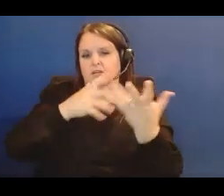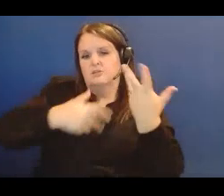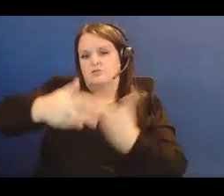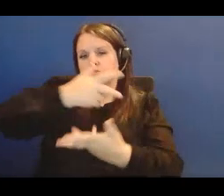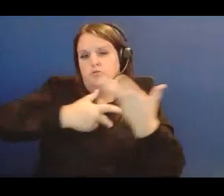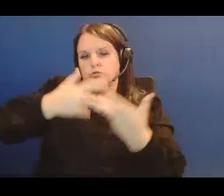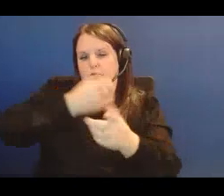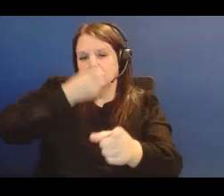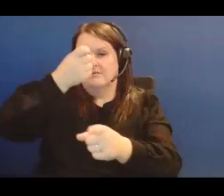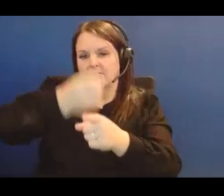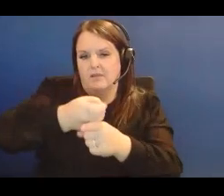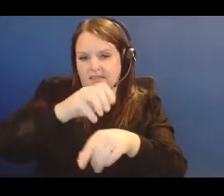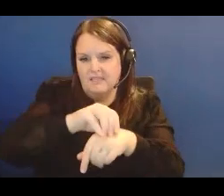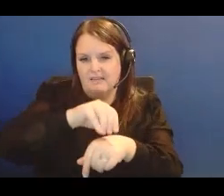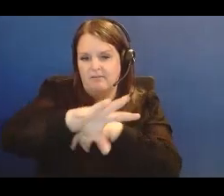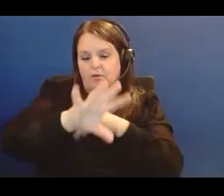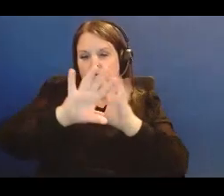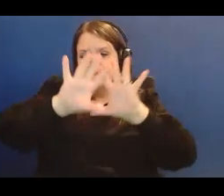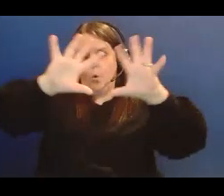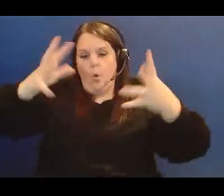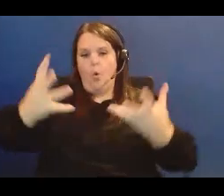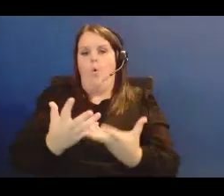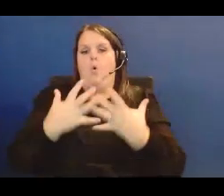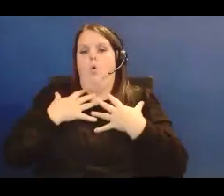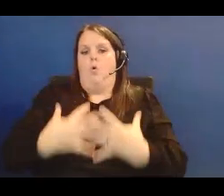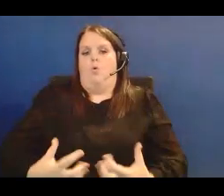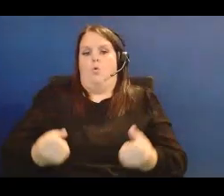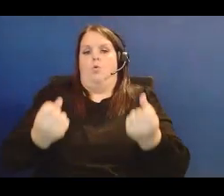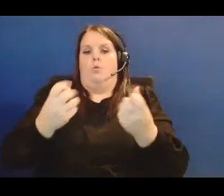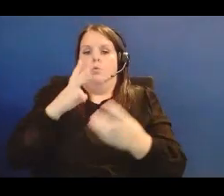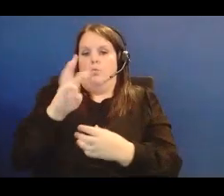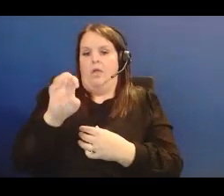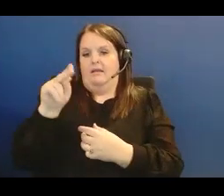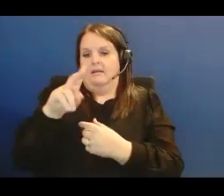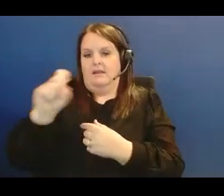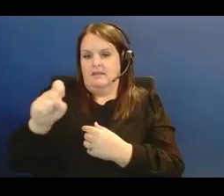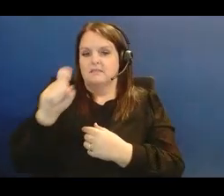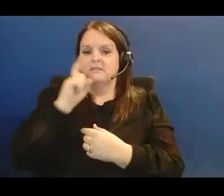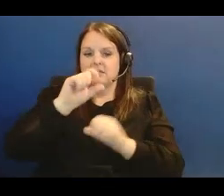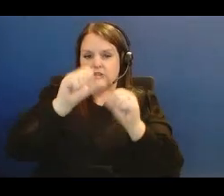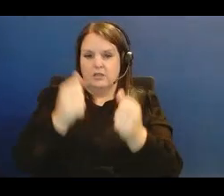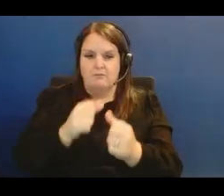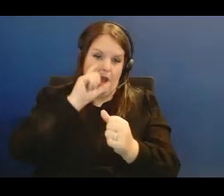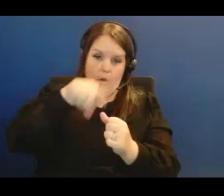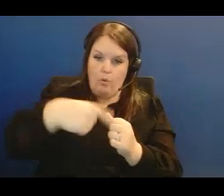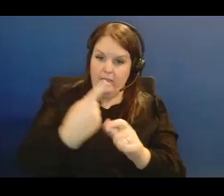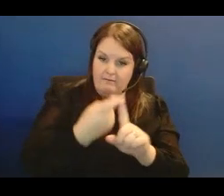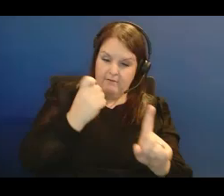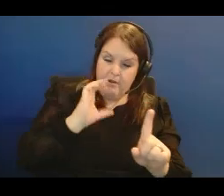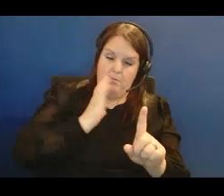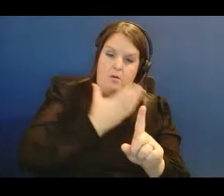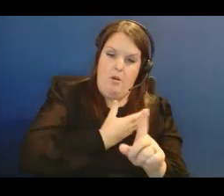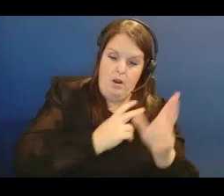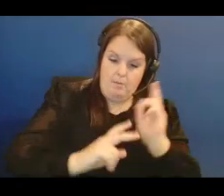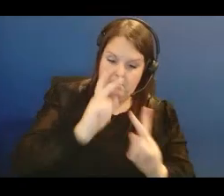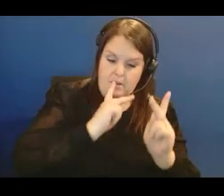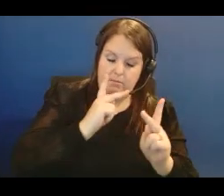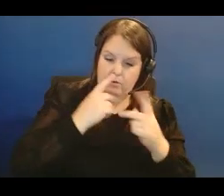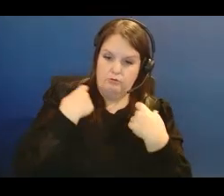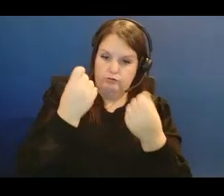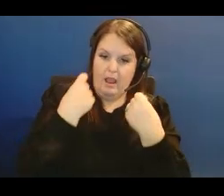determinants that influence whole wellness. And the profile of a vulnerable road user is shaped not only by how people